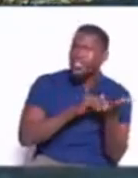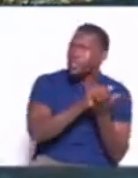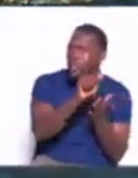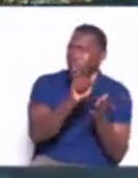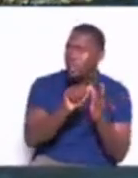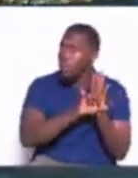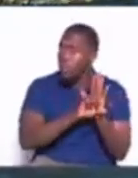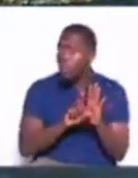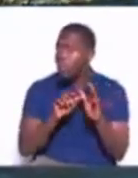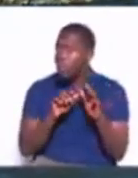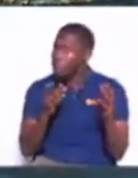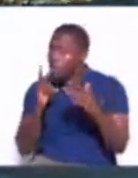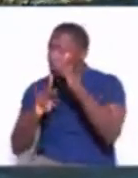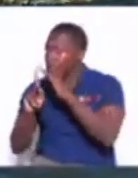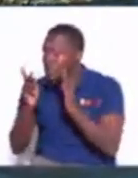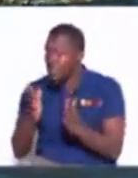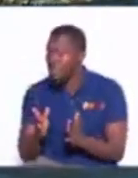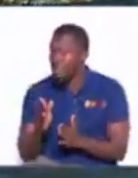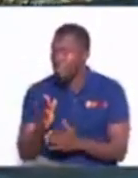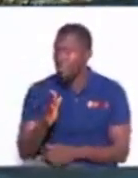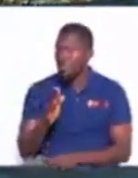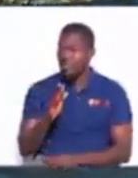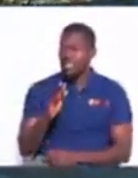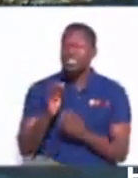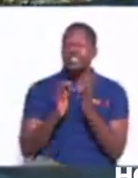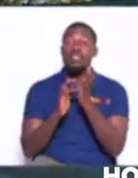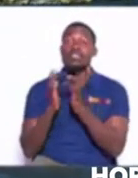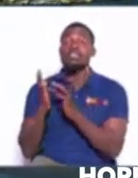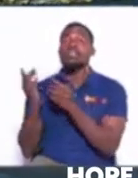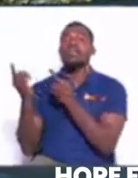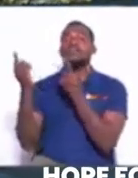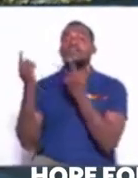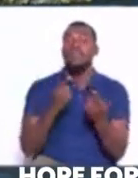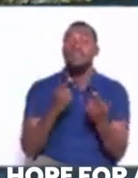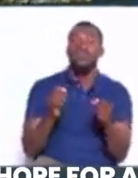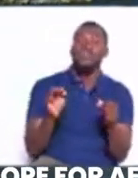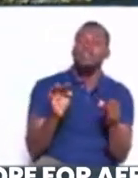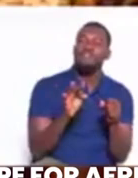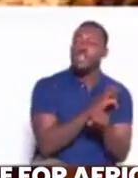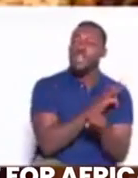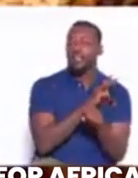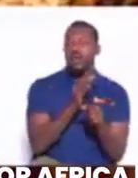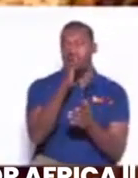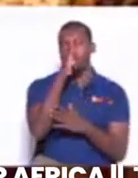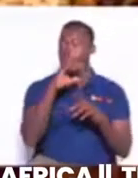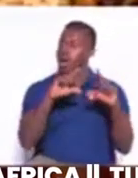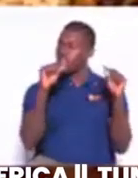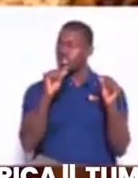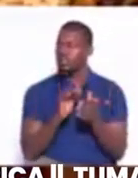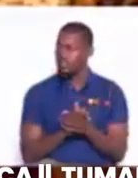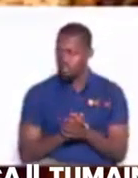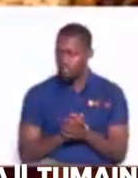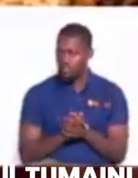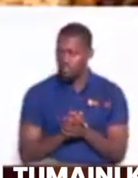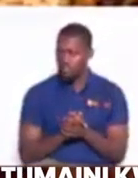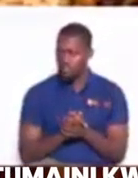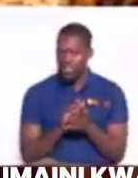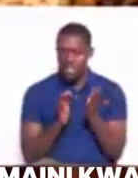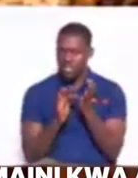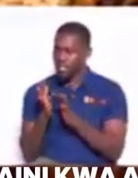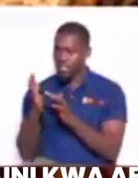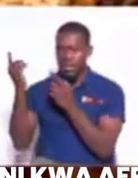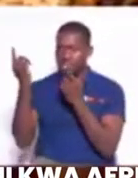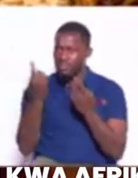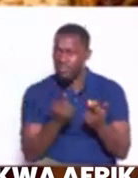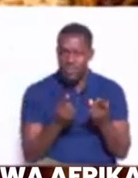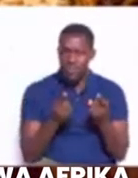Jesus said, "I didn't come to destroy. I came to fulfill." Did Jesus come to destroy the law that said, "Thou shalt not steal"? Not at all.